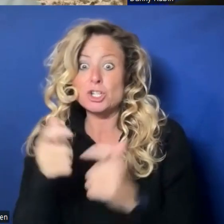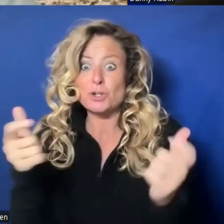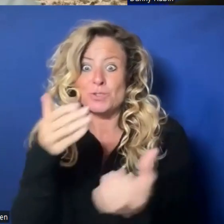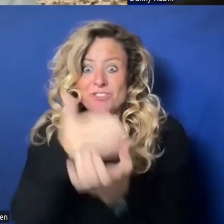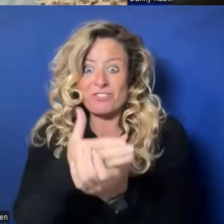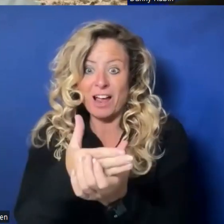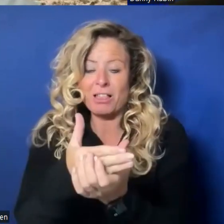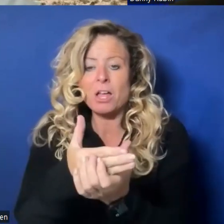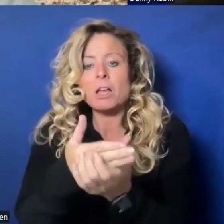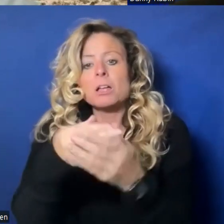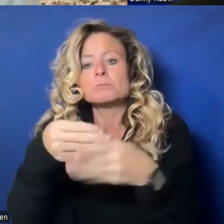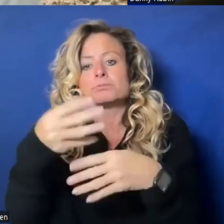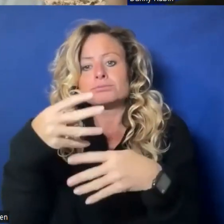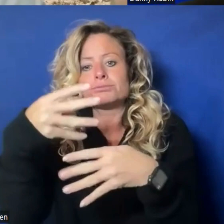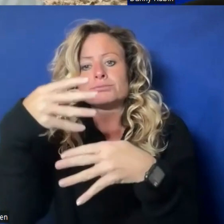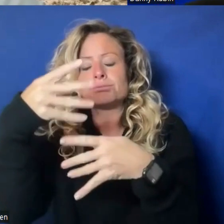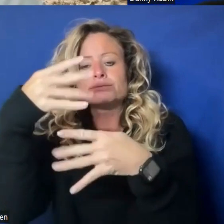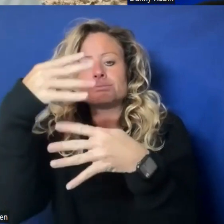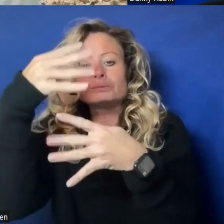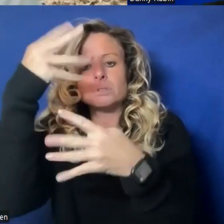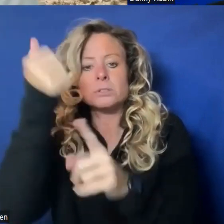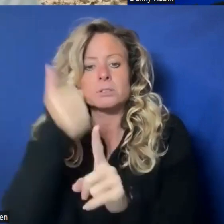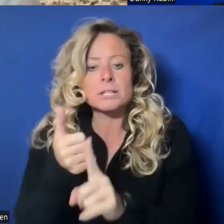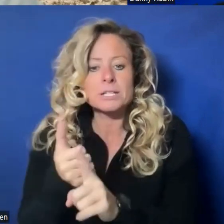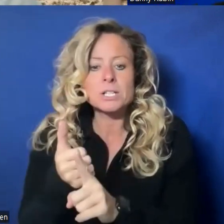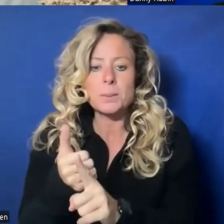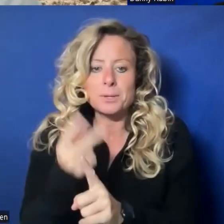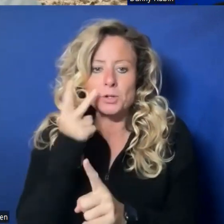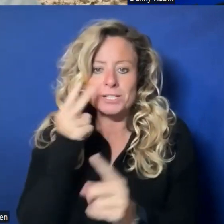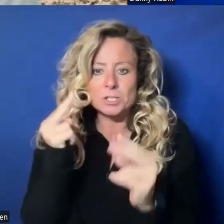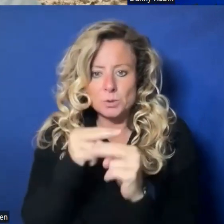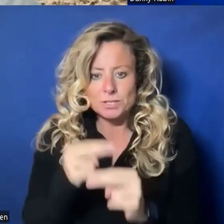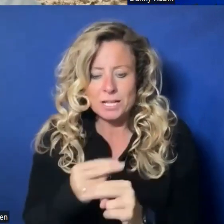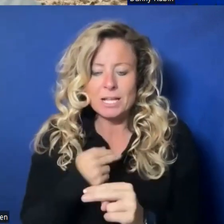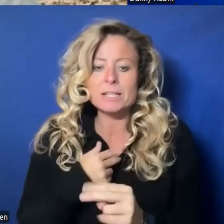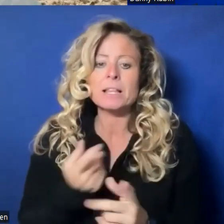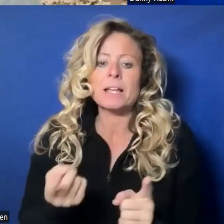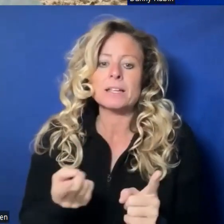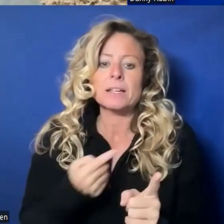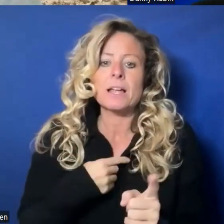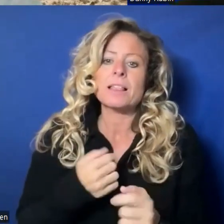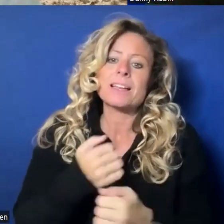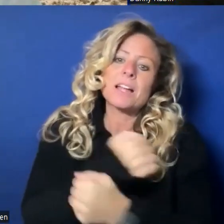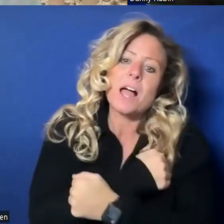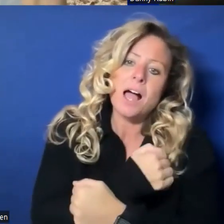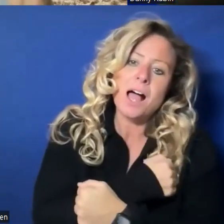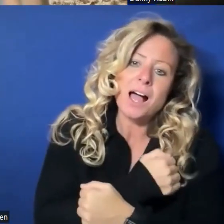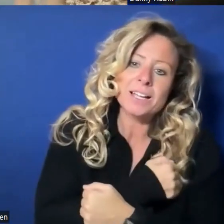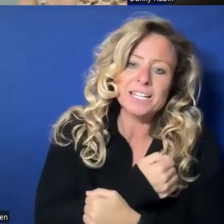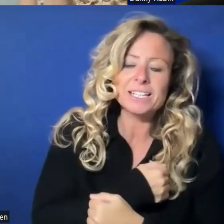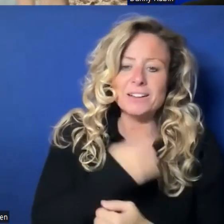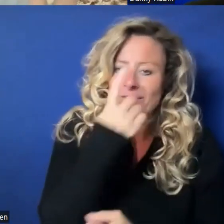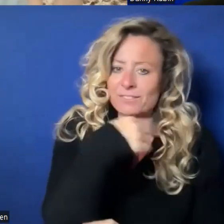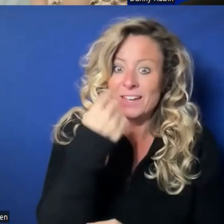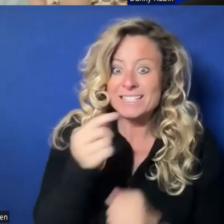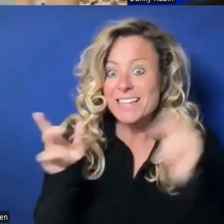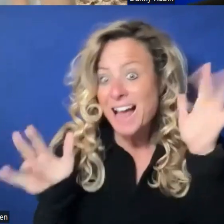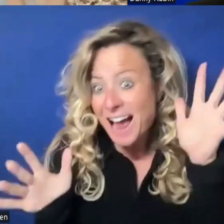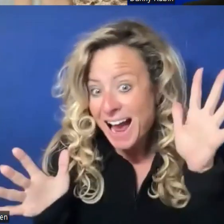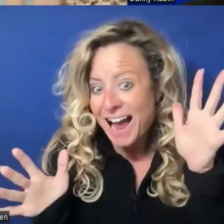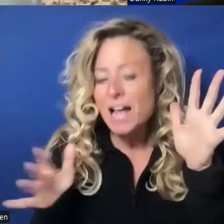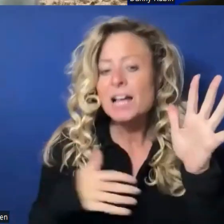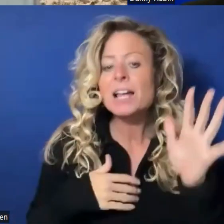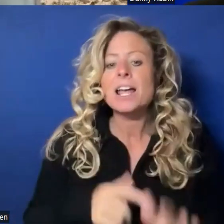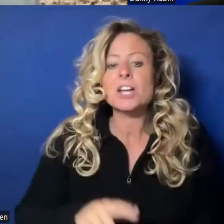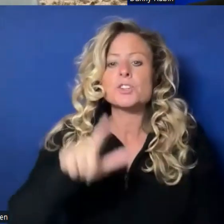and hundreds of gigas, but you can go to sites like Hugging Face, and you can download a small LLM,